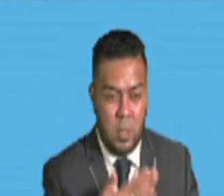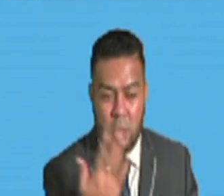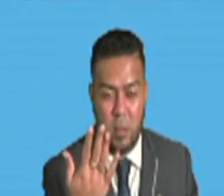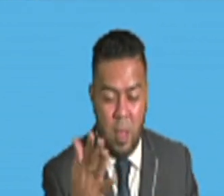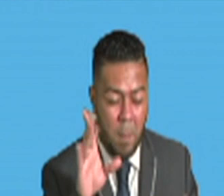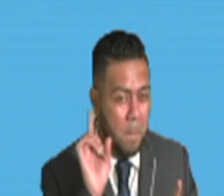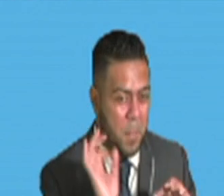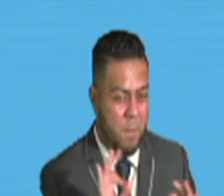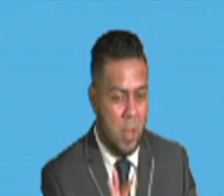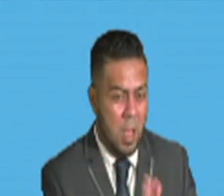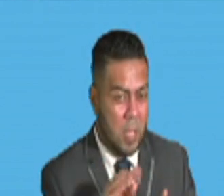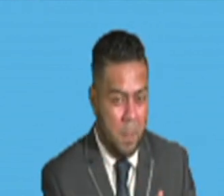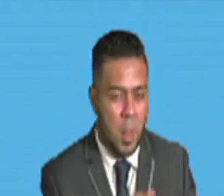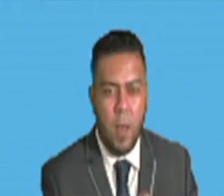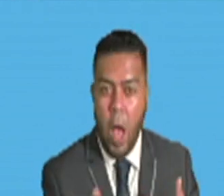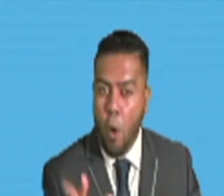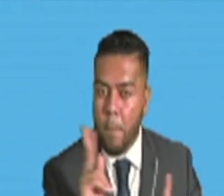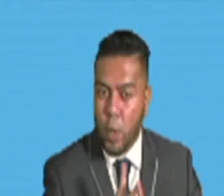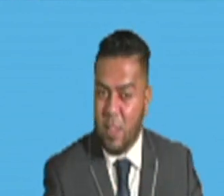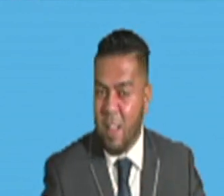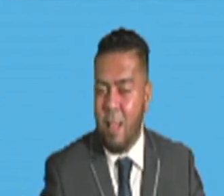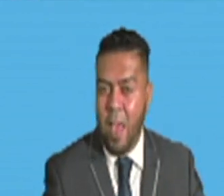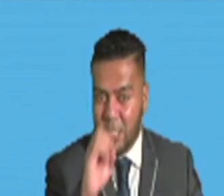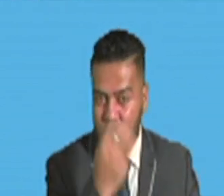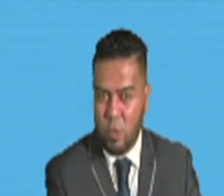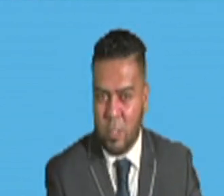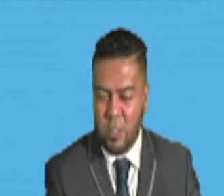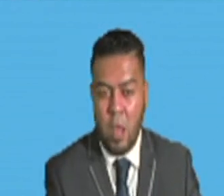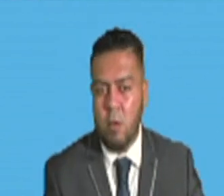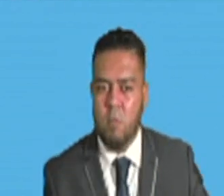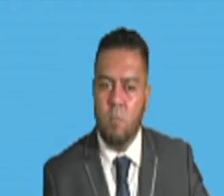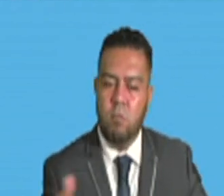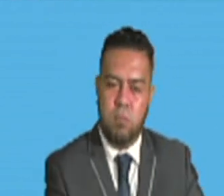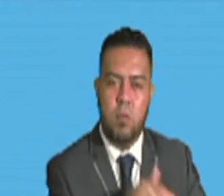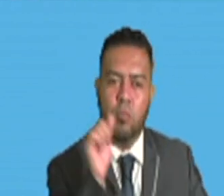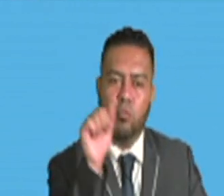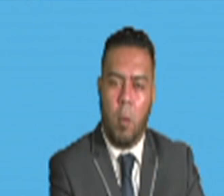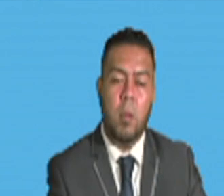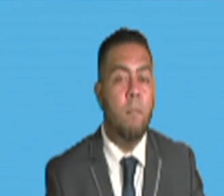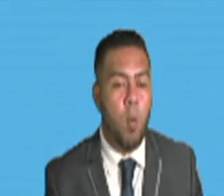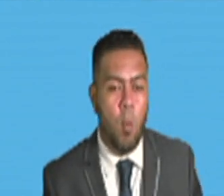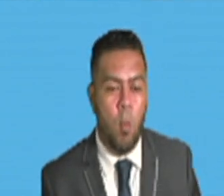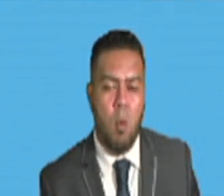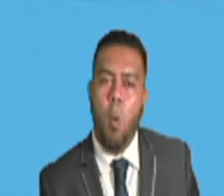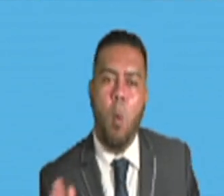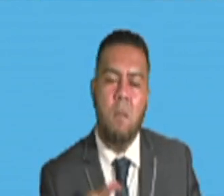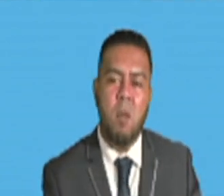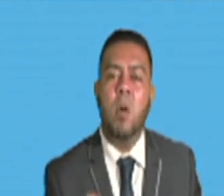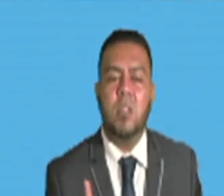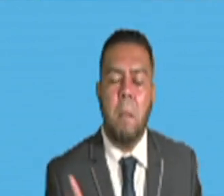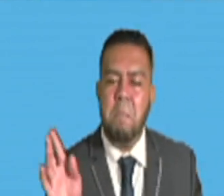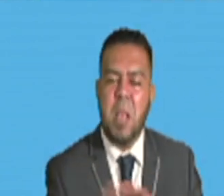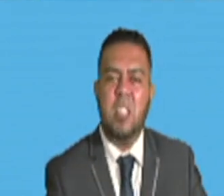perfect example of how political expediency trumps of a basic human decency, dignity and rights, Mr. Speaker,